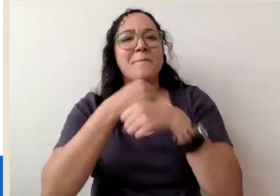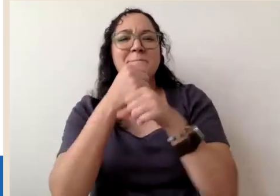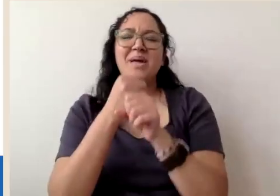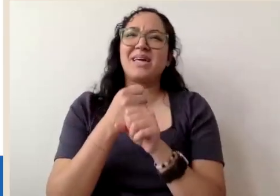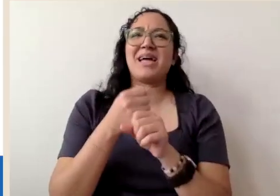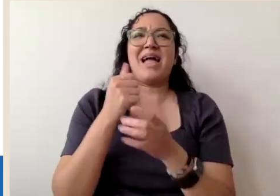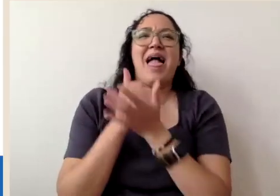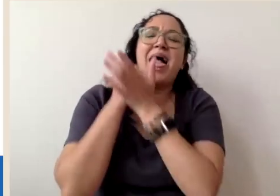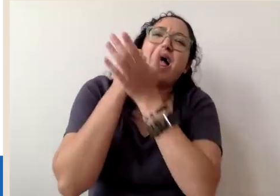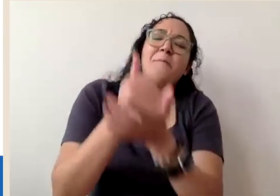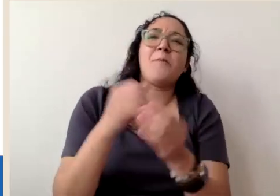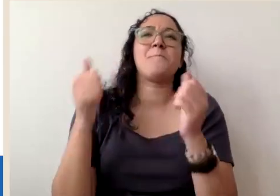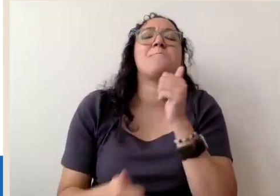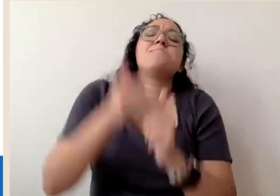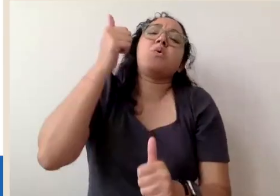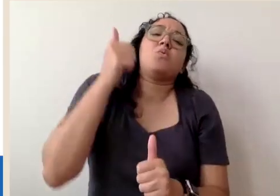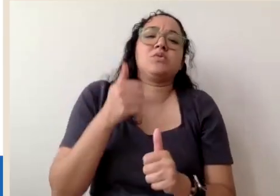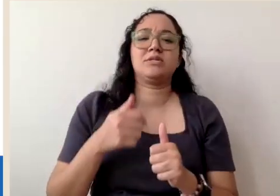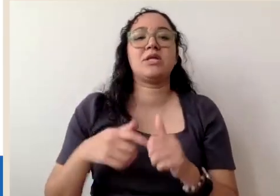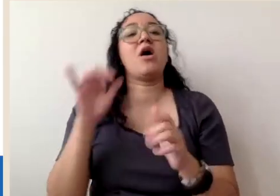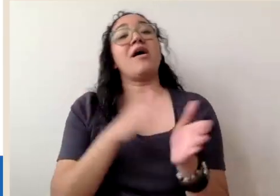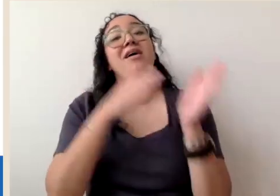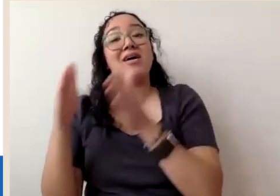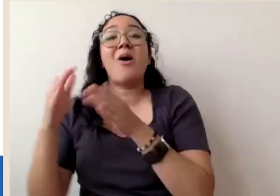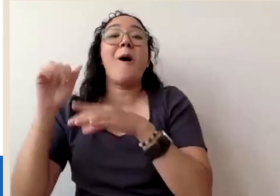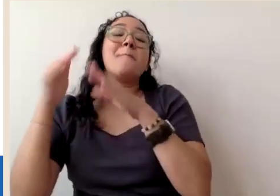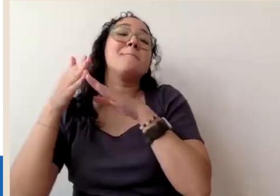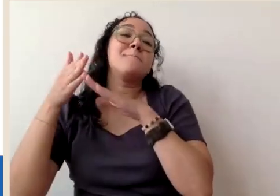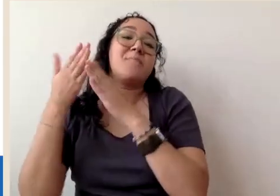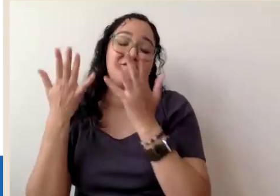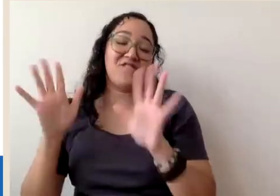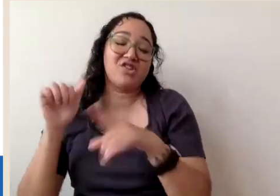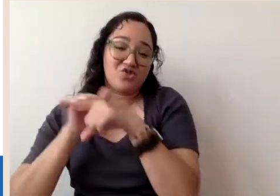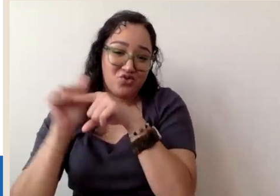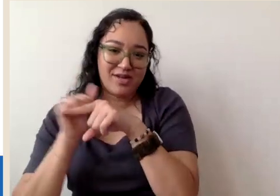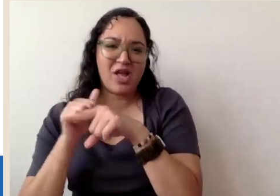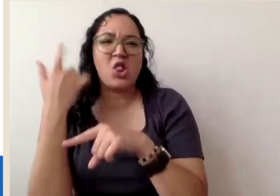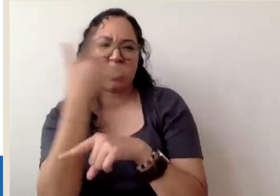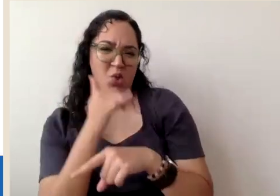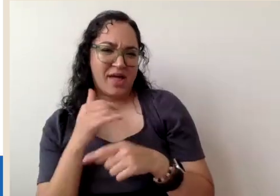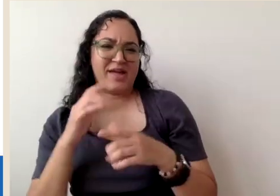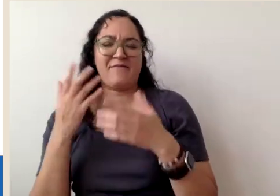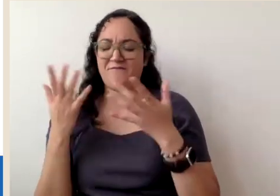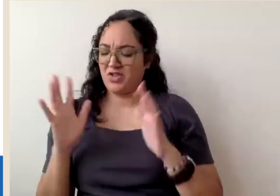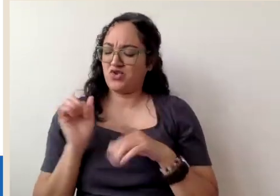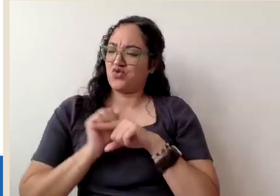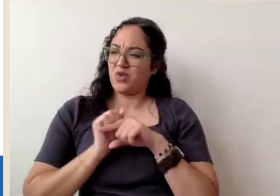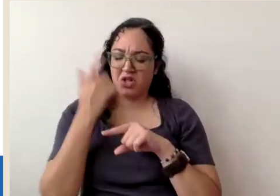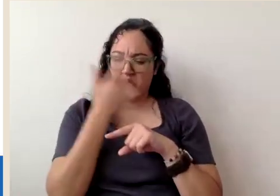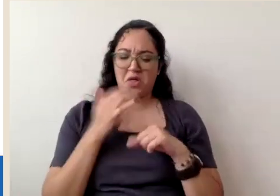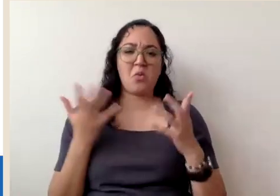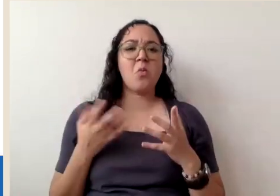possible for the high school student population? And post-training, what does it look like when someone finishes training? What are